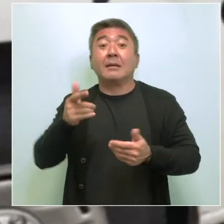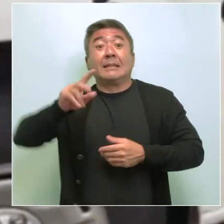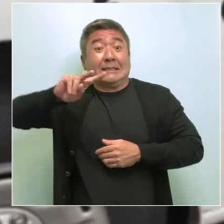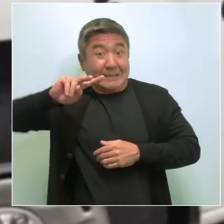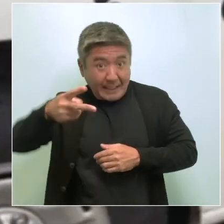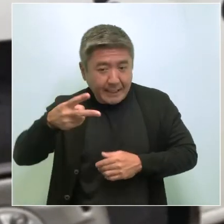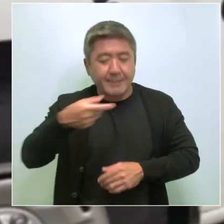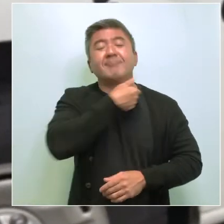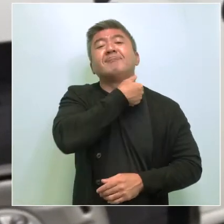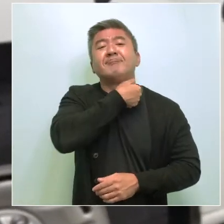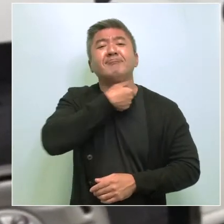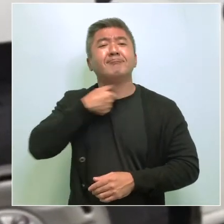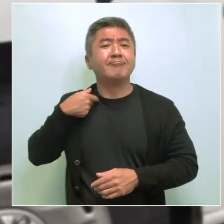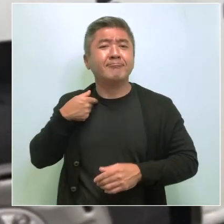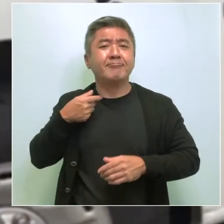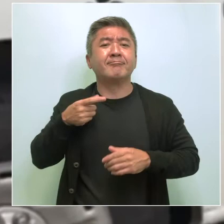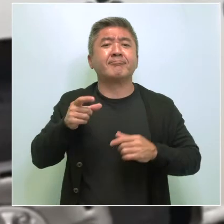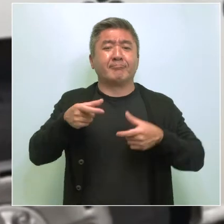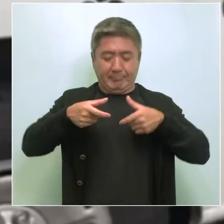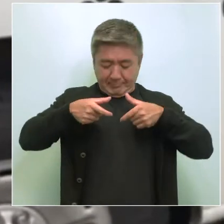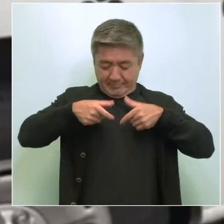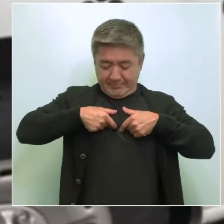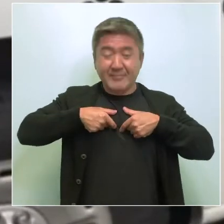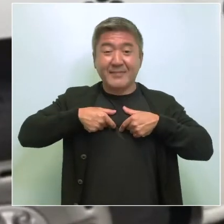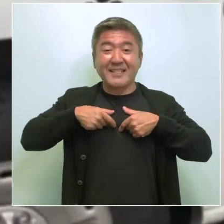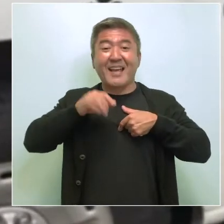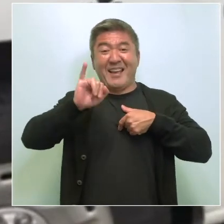on your dog, and secondly, have a